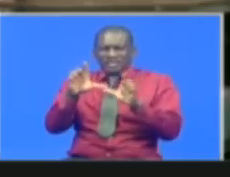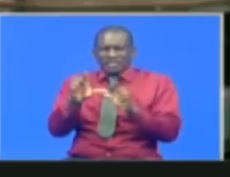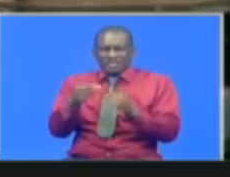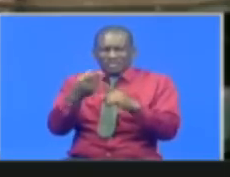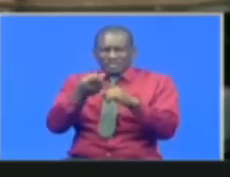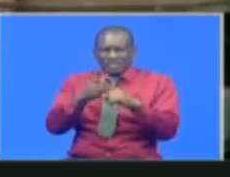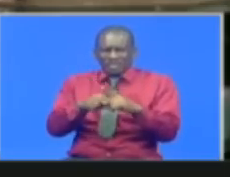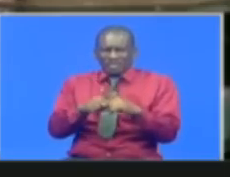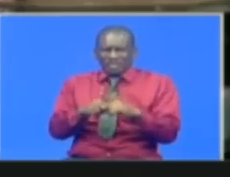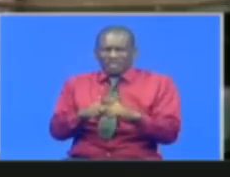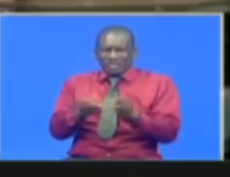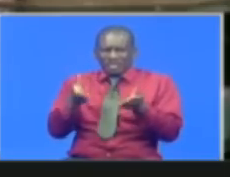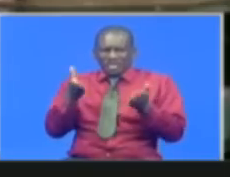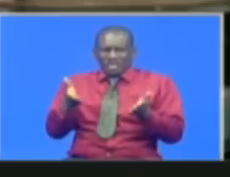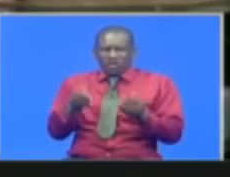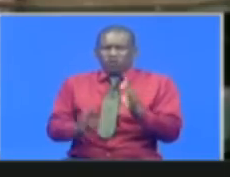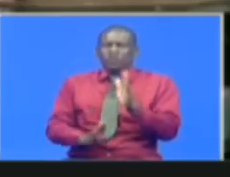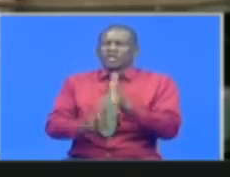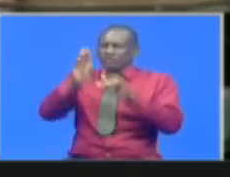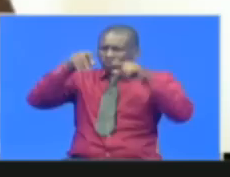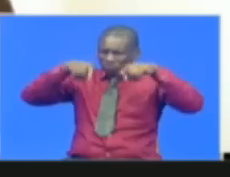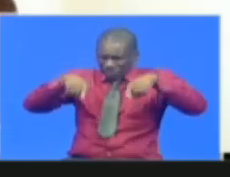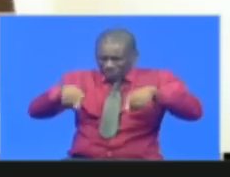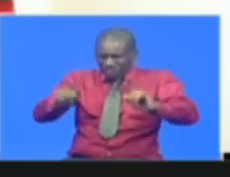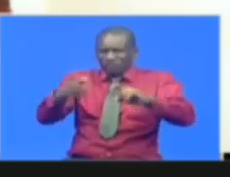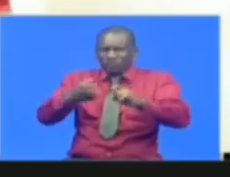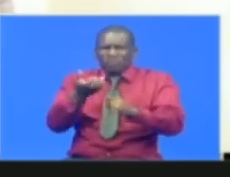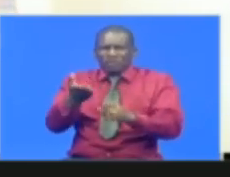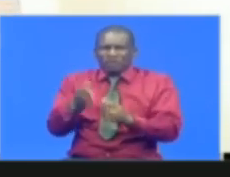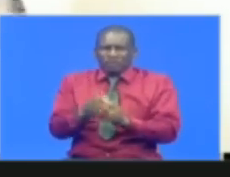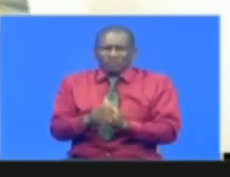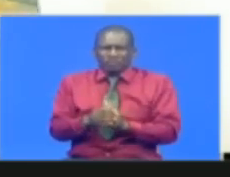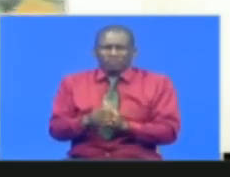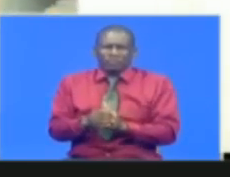then now develop yourself from there.